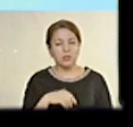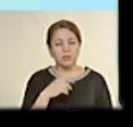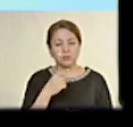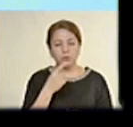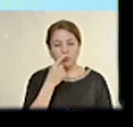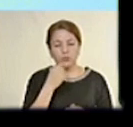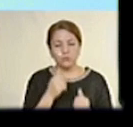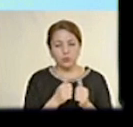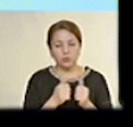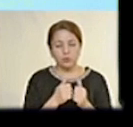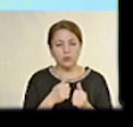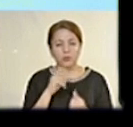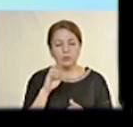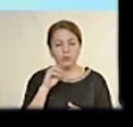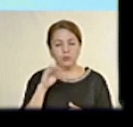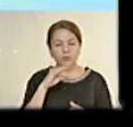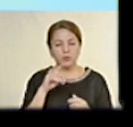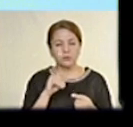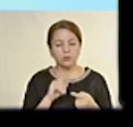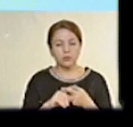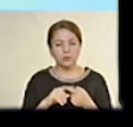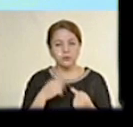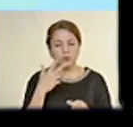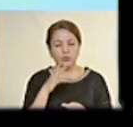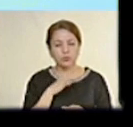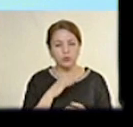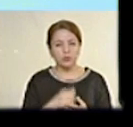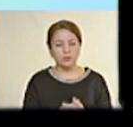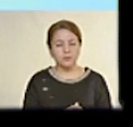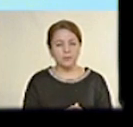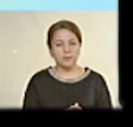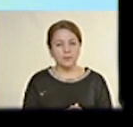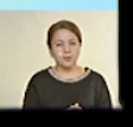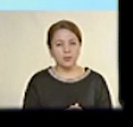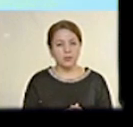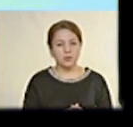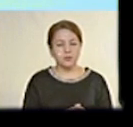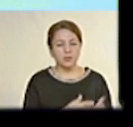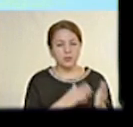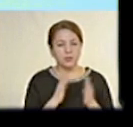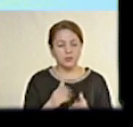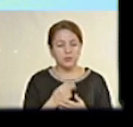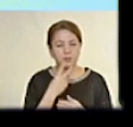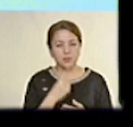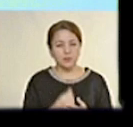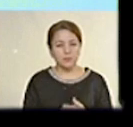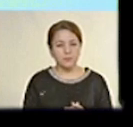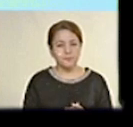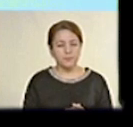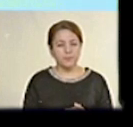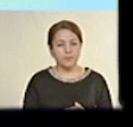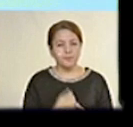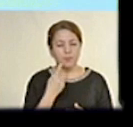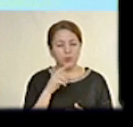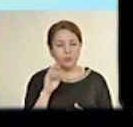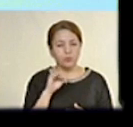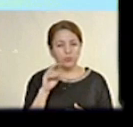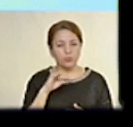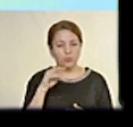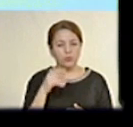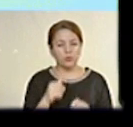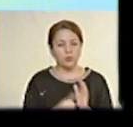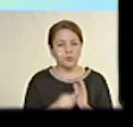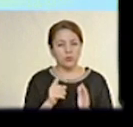songa qo'shganimizda esa 3 soni hosil bo'ldi. Endi esa navbatdagisiga e'tibor qiling. 1 butun 6 dan